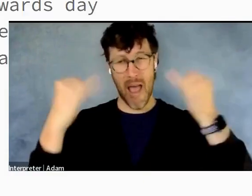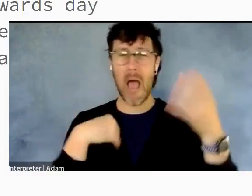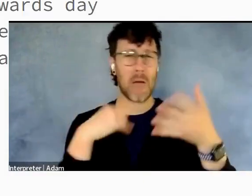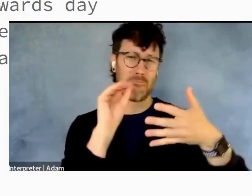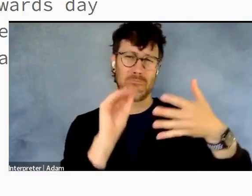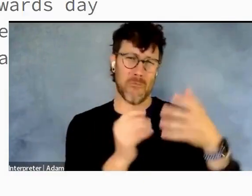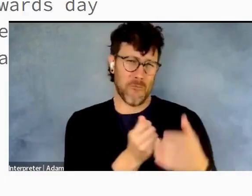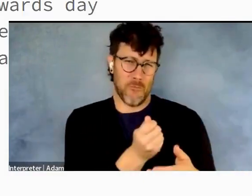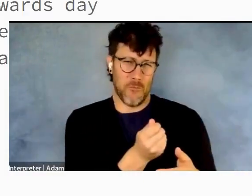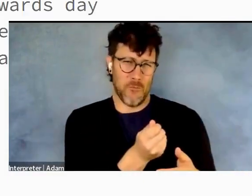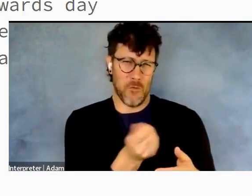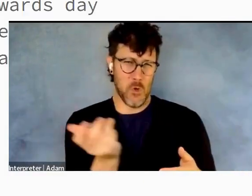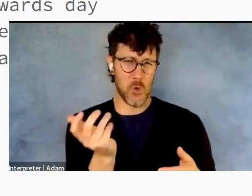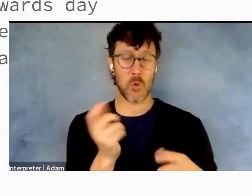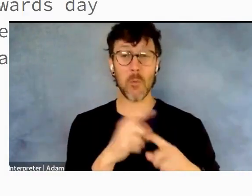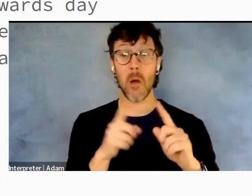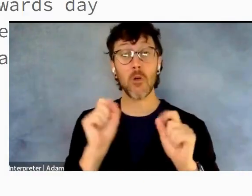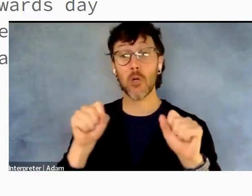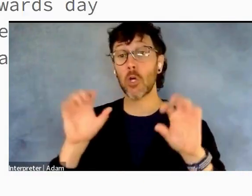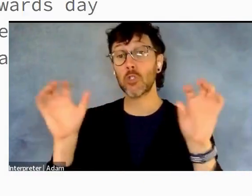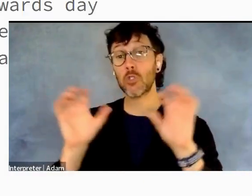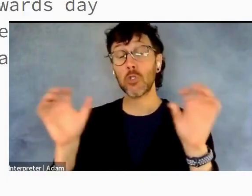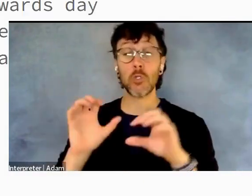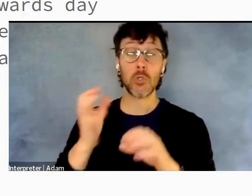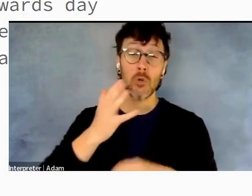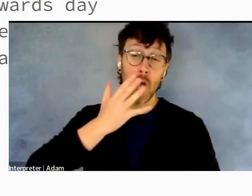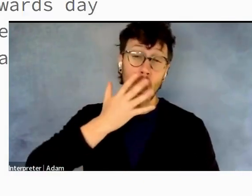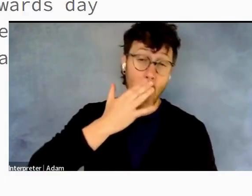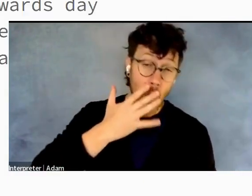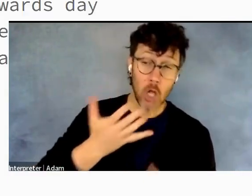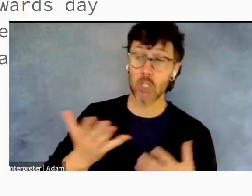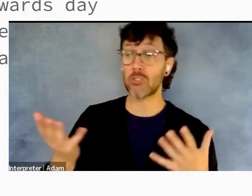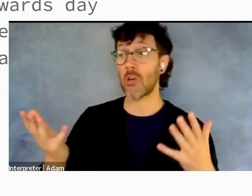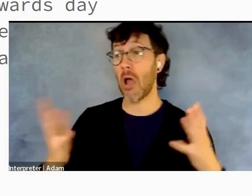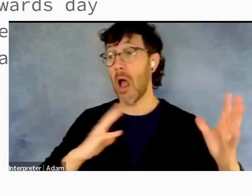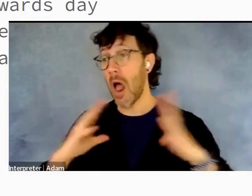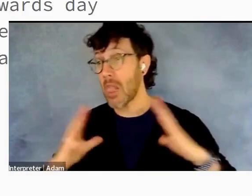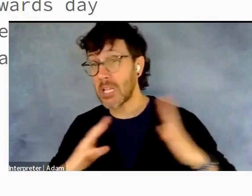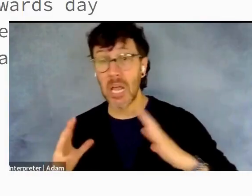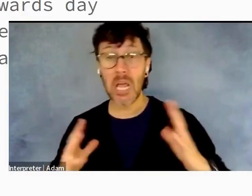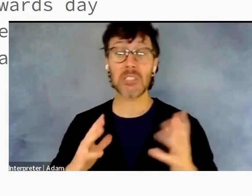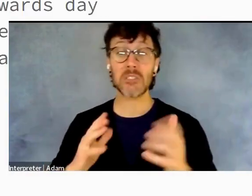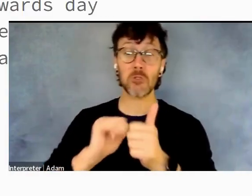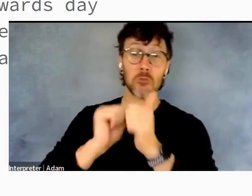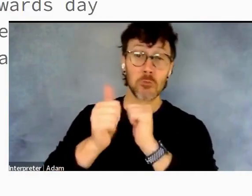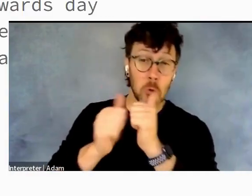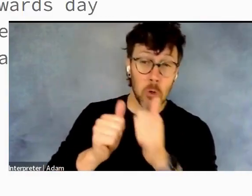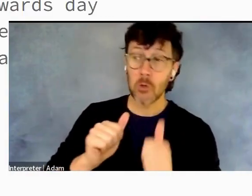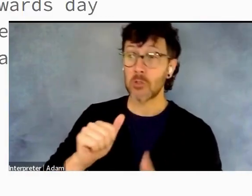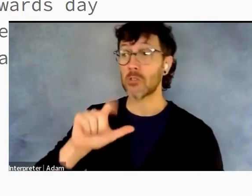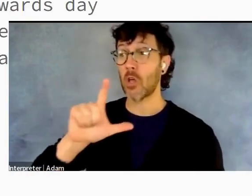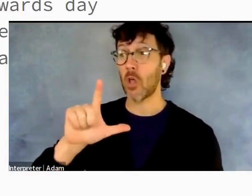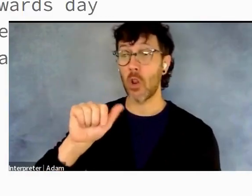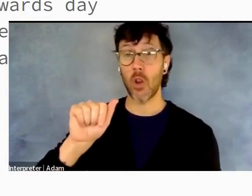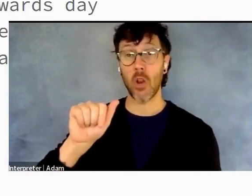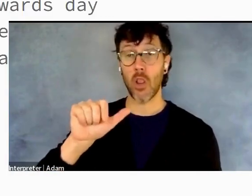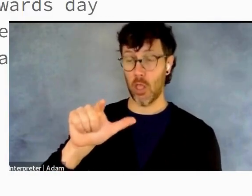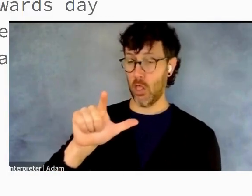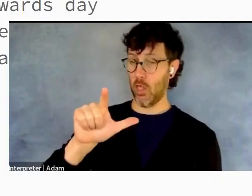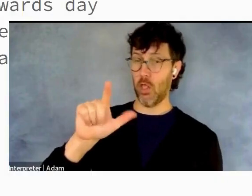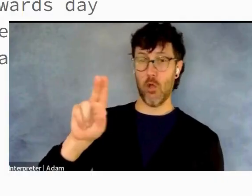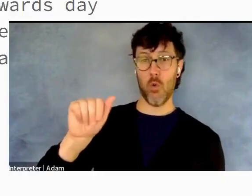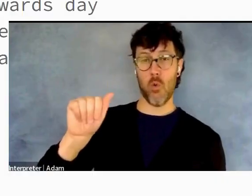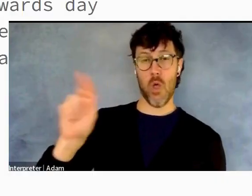could do colors, holidays, sports, luau. You could do backwards day, where you started, instead of